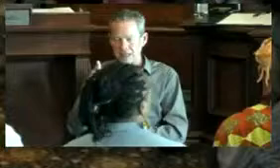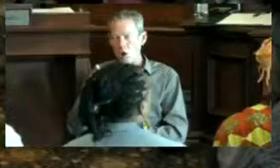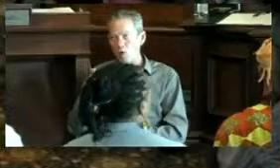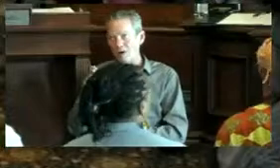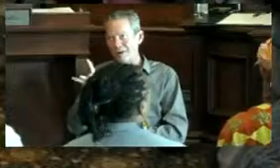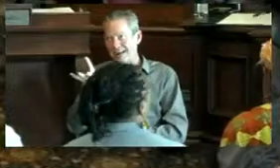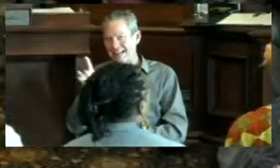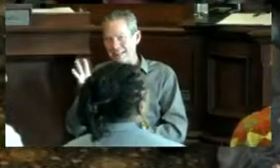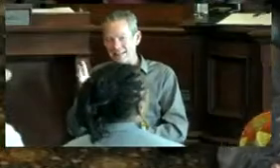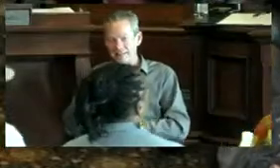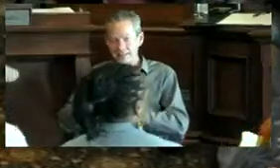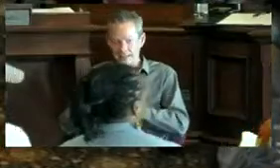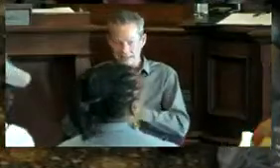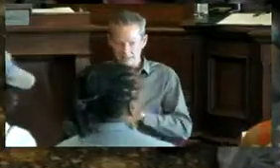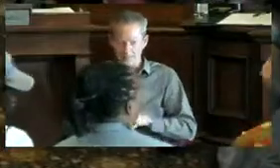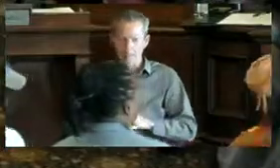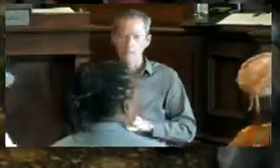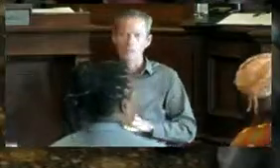186 days.